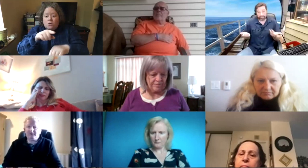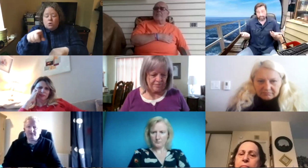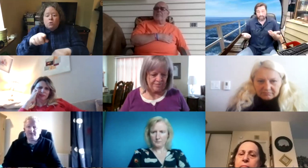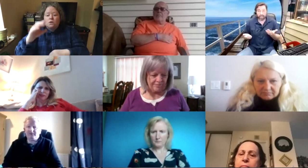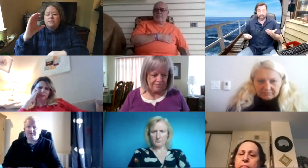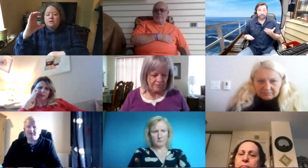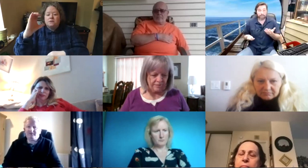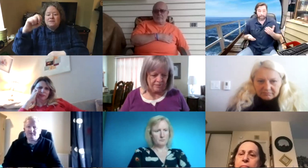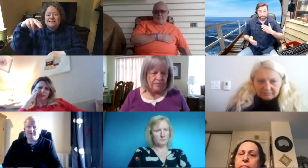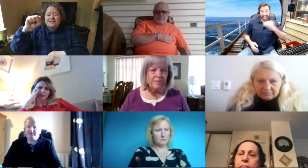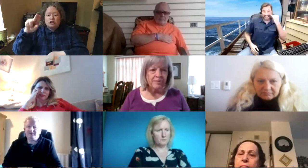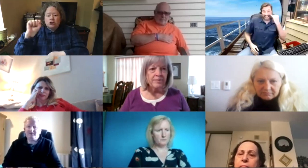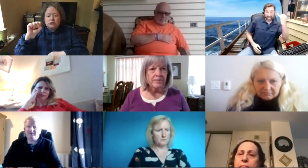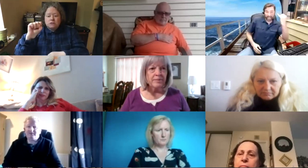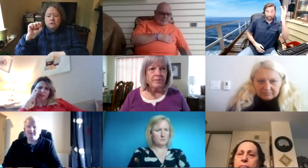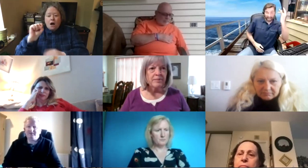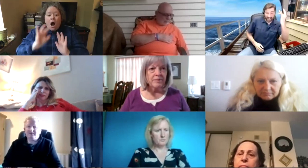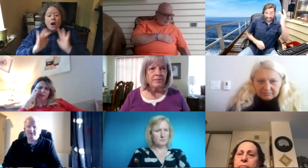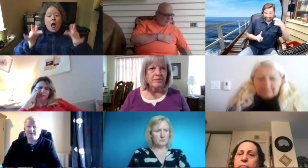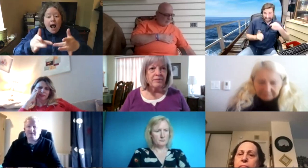my information may not be right.